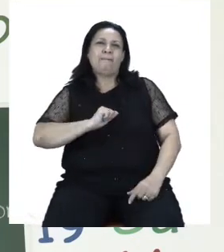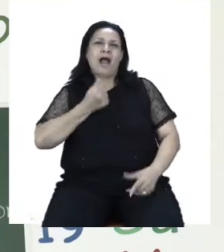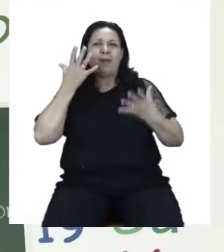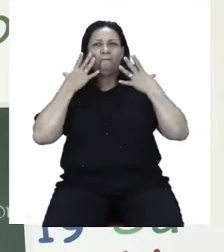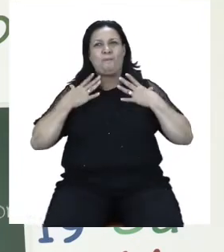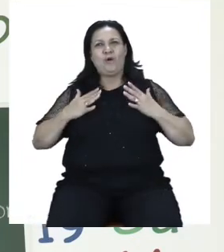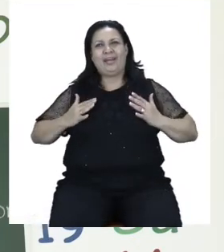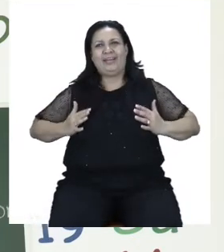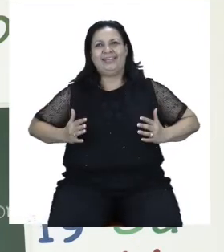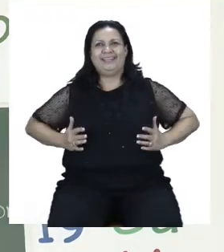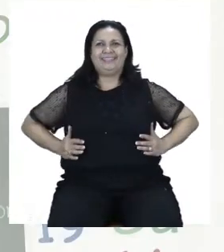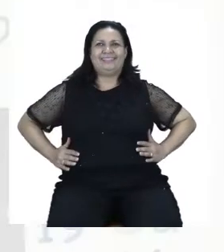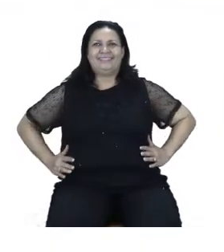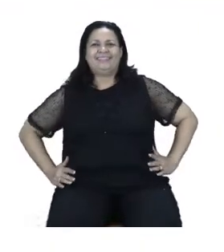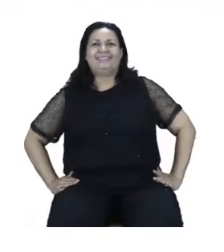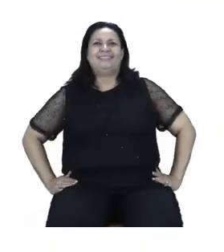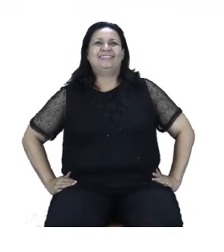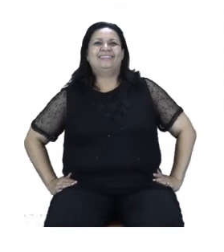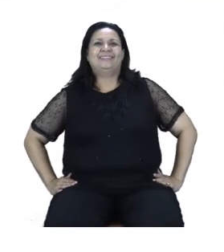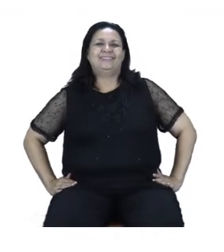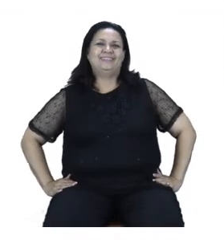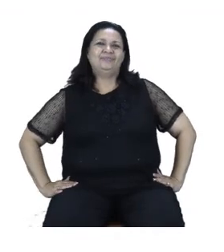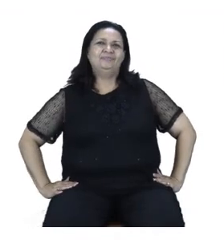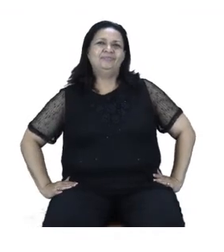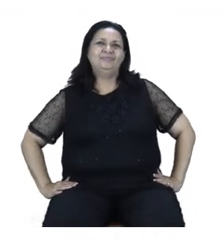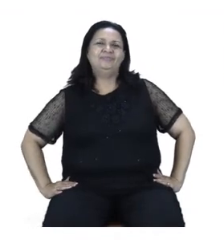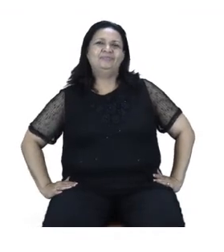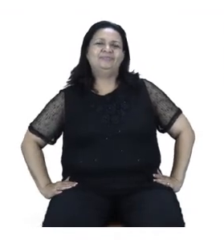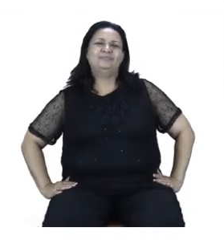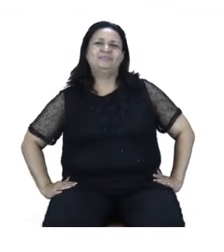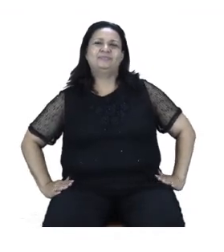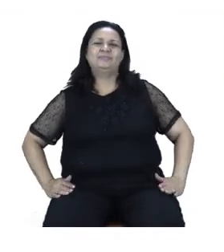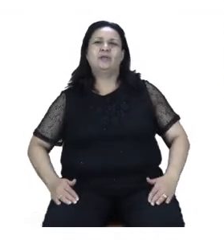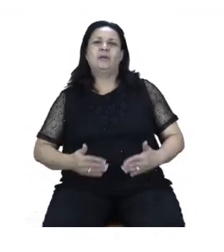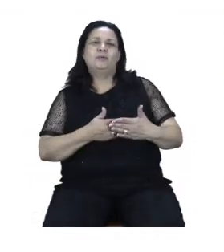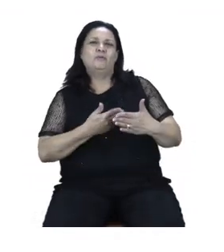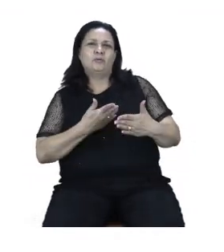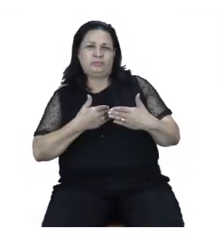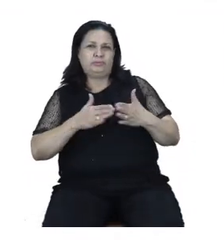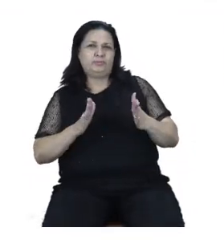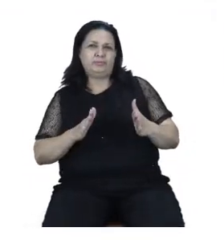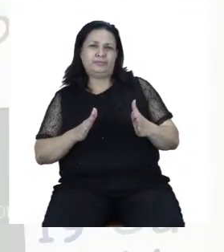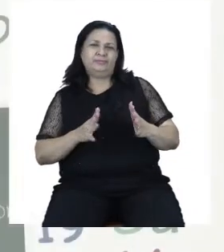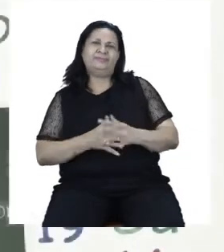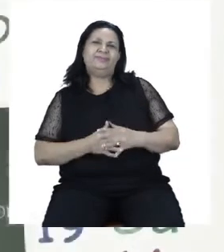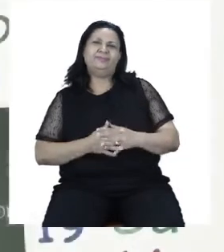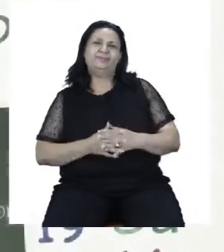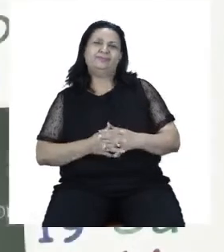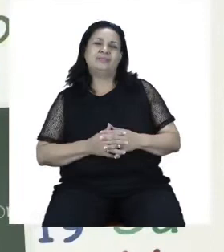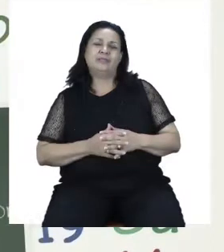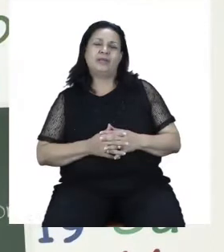My Body. And before we start any lessons, my friends, it's